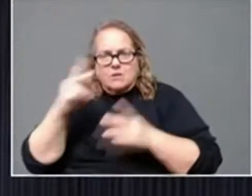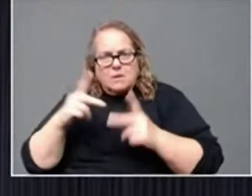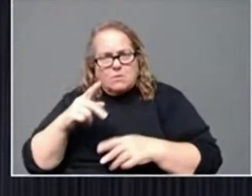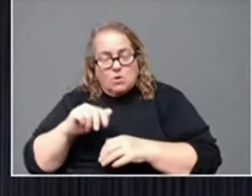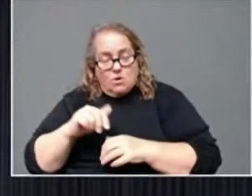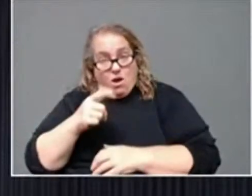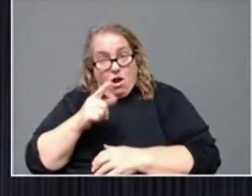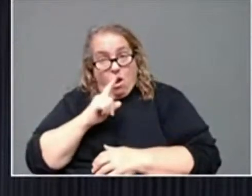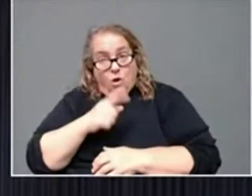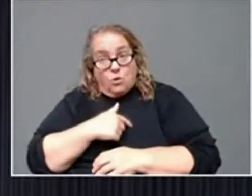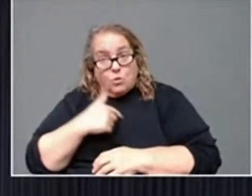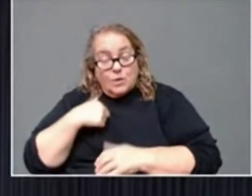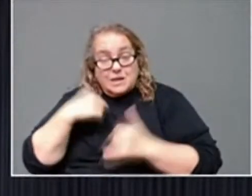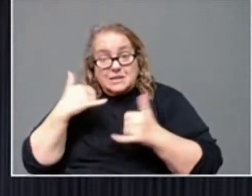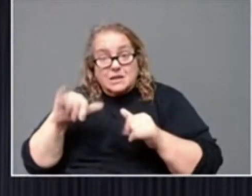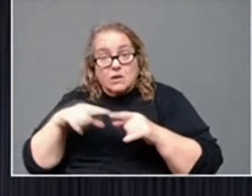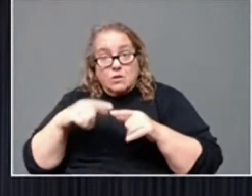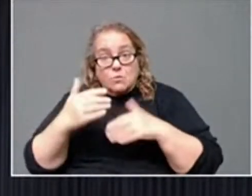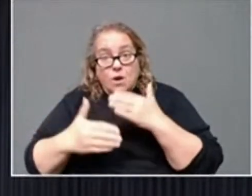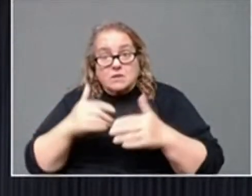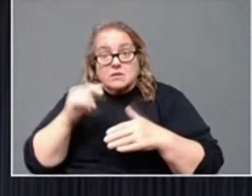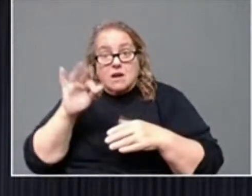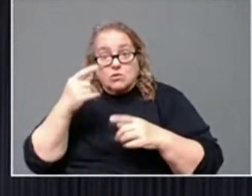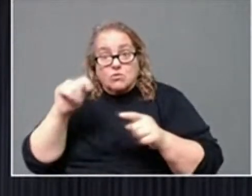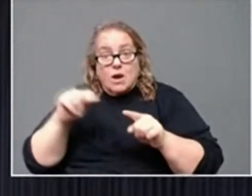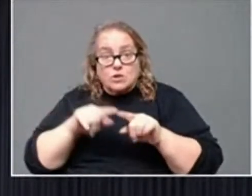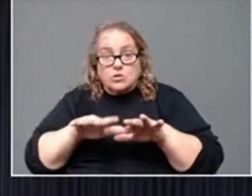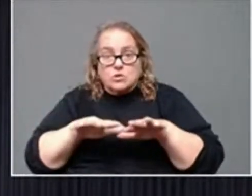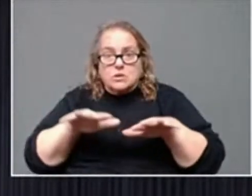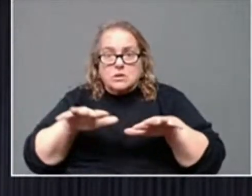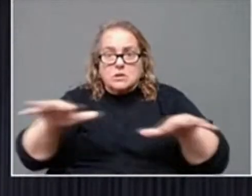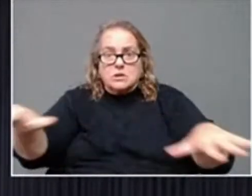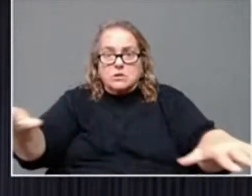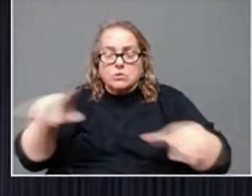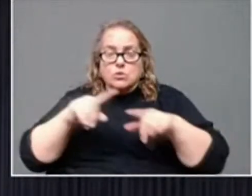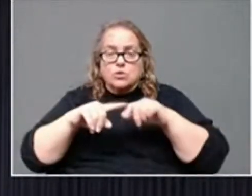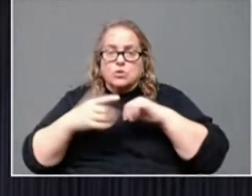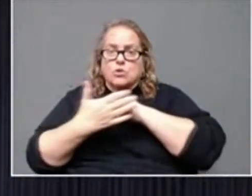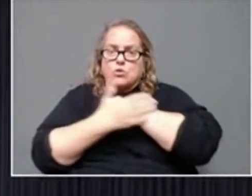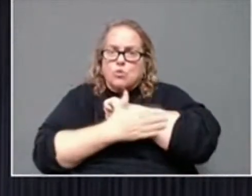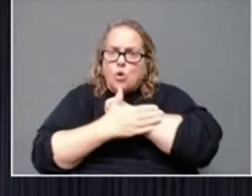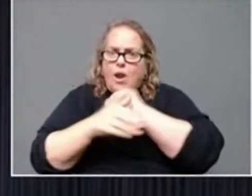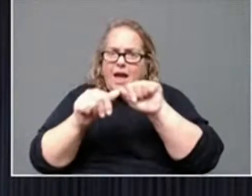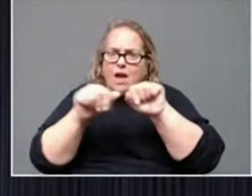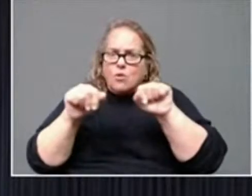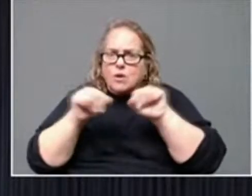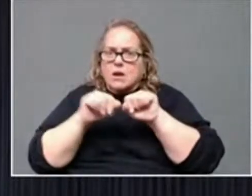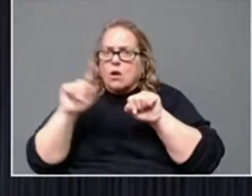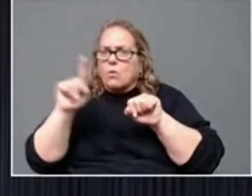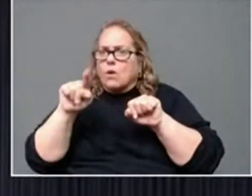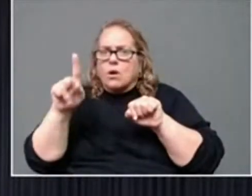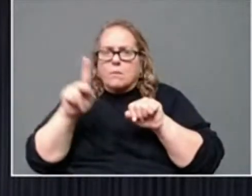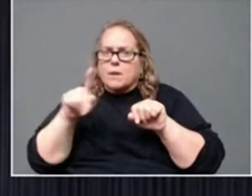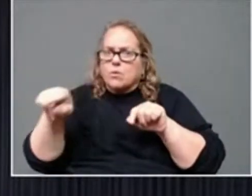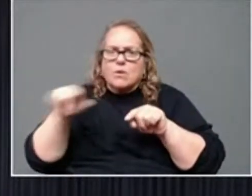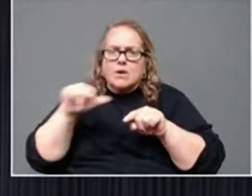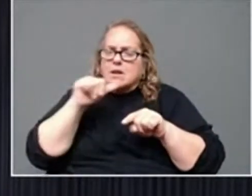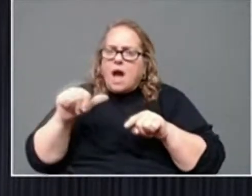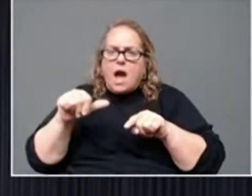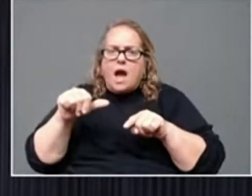still in the process of working our way out to some of these people who may live a little bit more off the grid in the path of tornadoes?